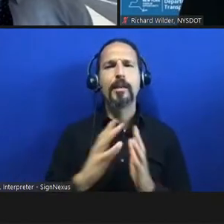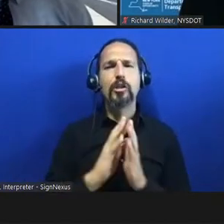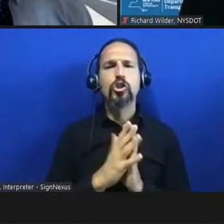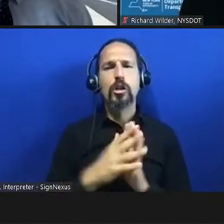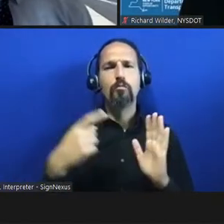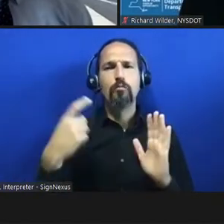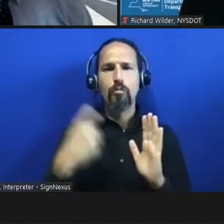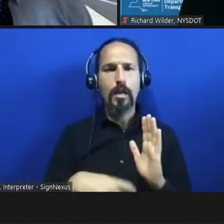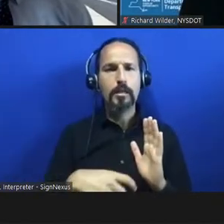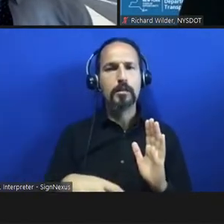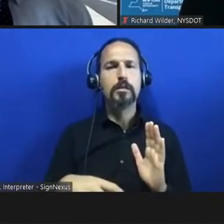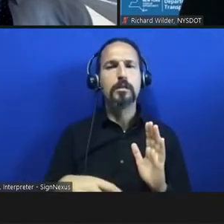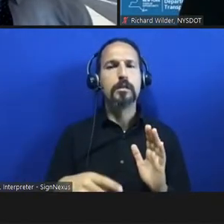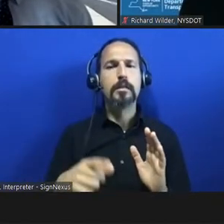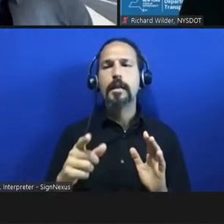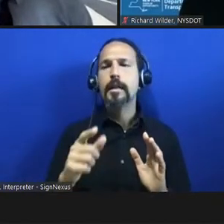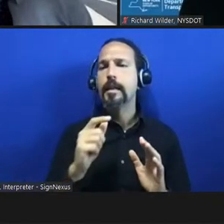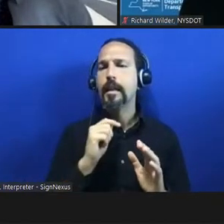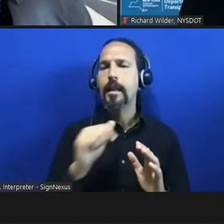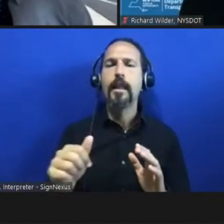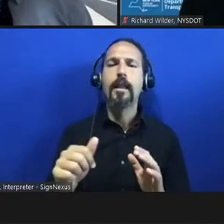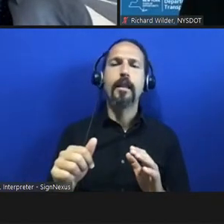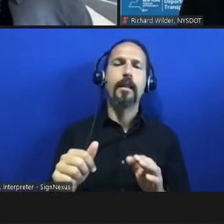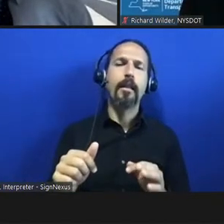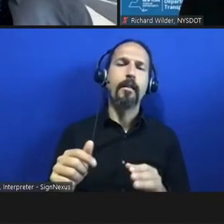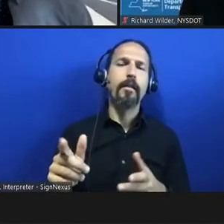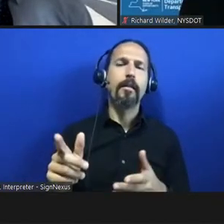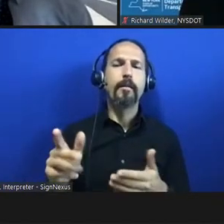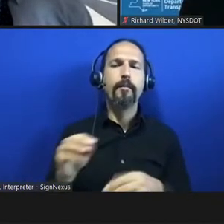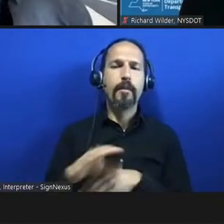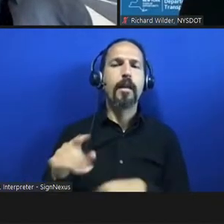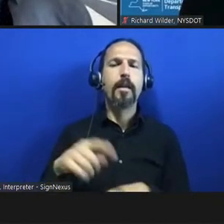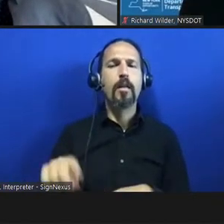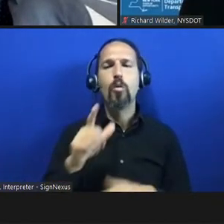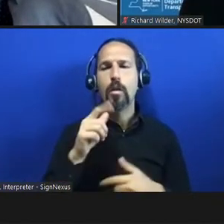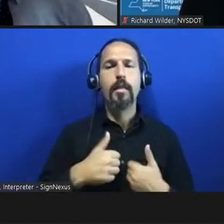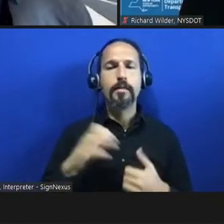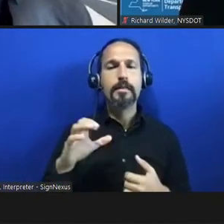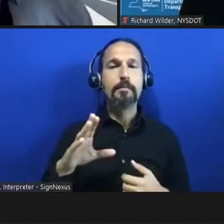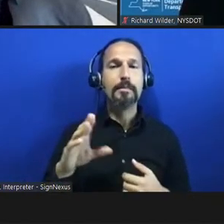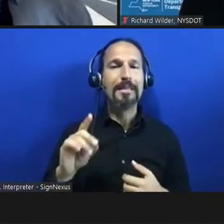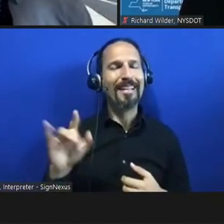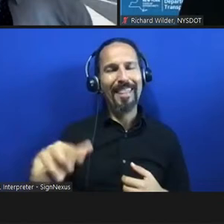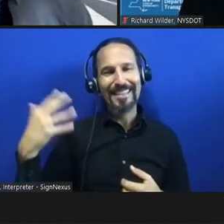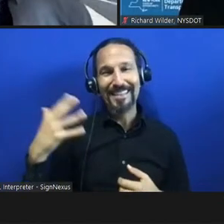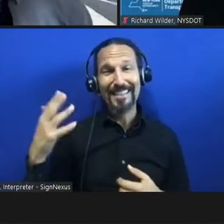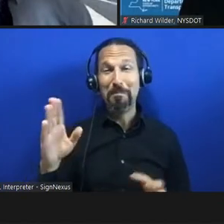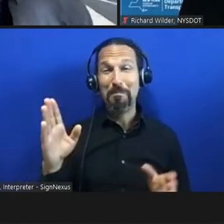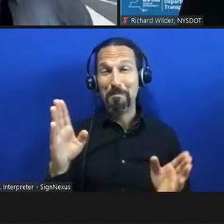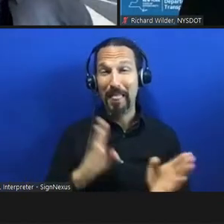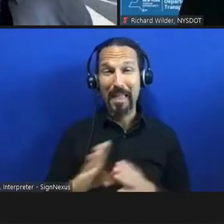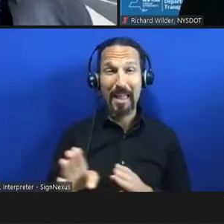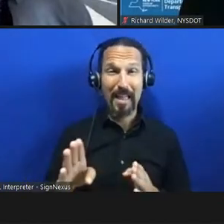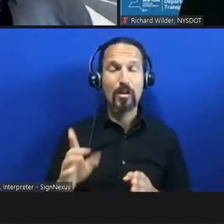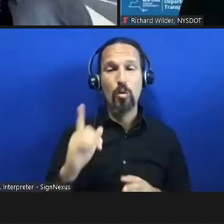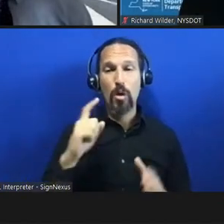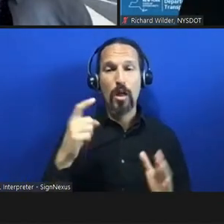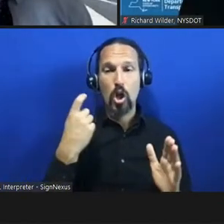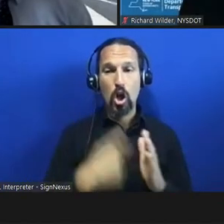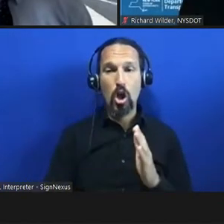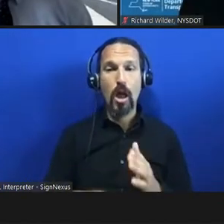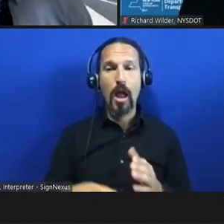particularly that it doesn't exempt residents who live in the CBD this insane Clan is going to cost